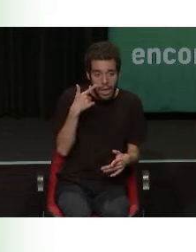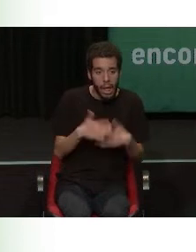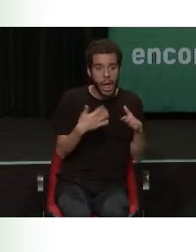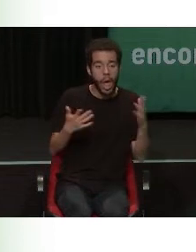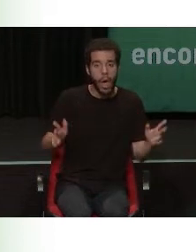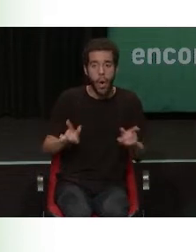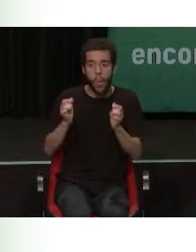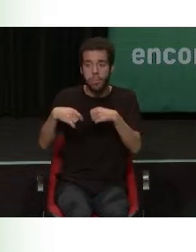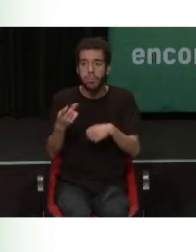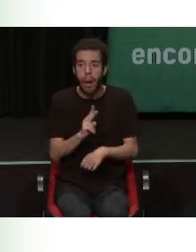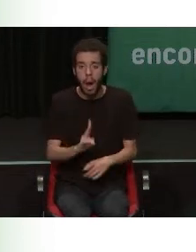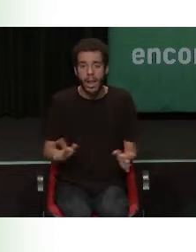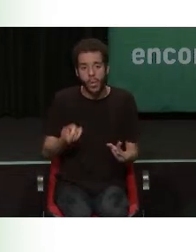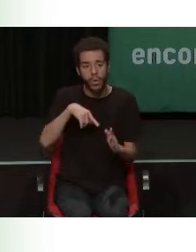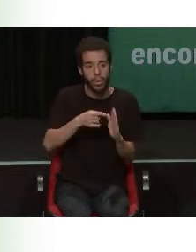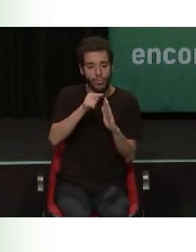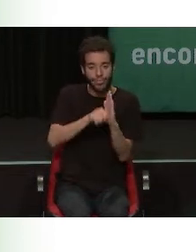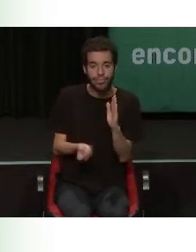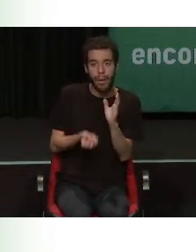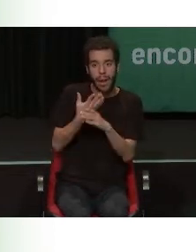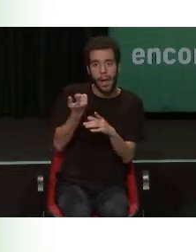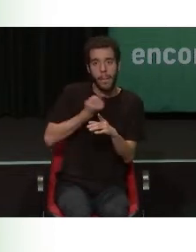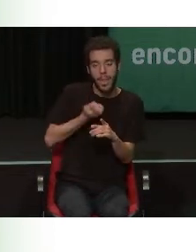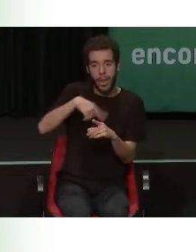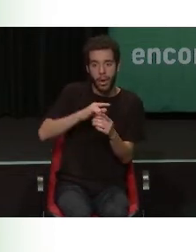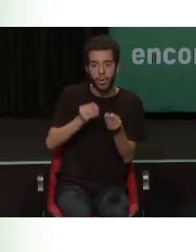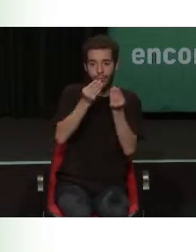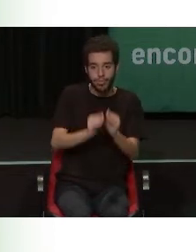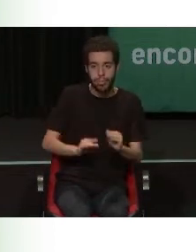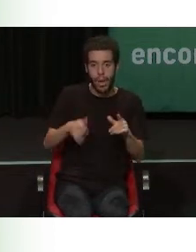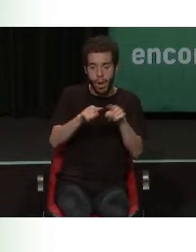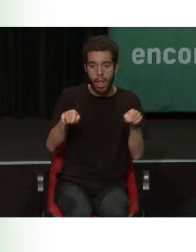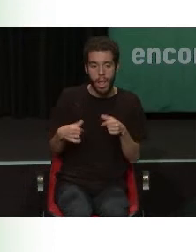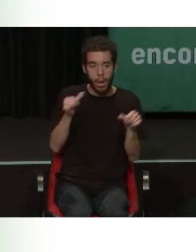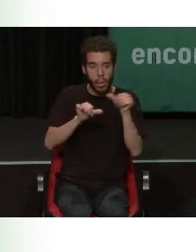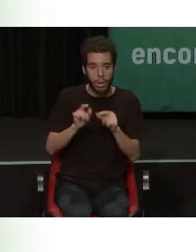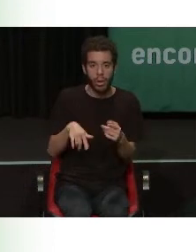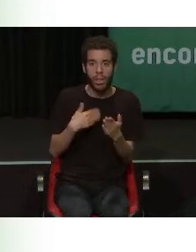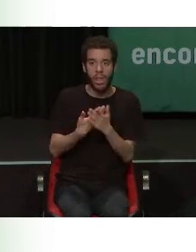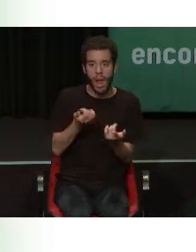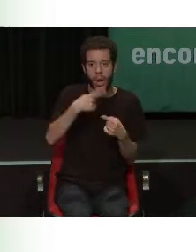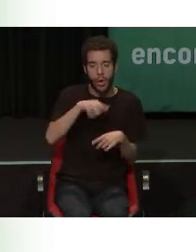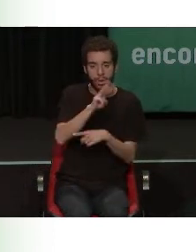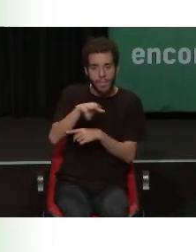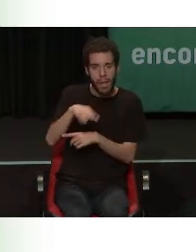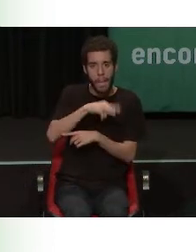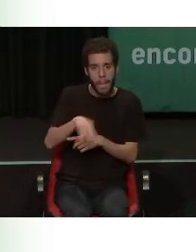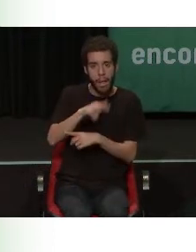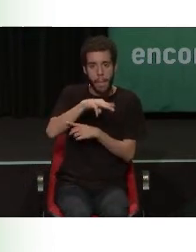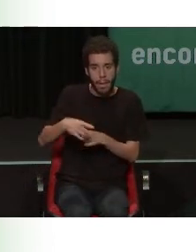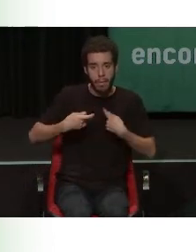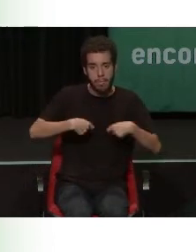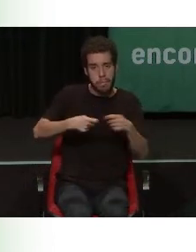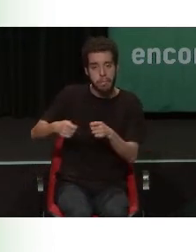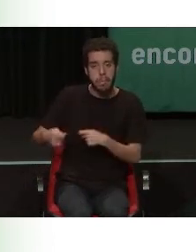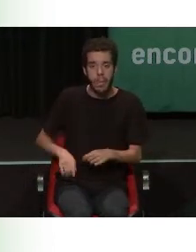we came with a formula that we have to work in parallel. Let the multinationals spend millions and millions and millions,